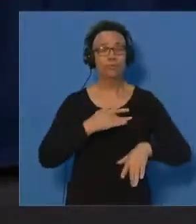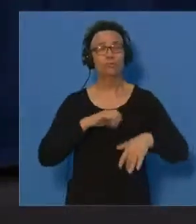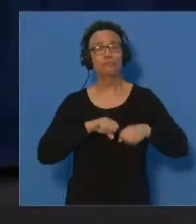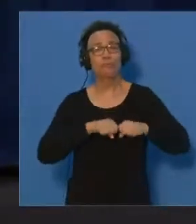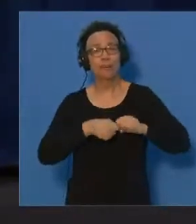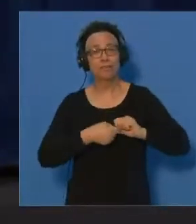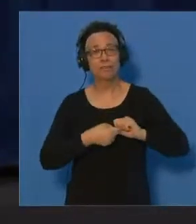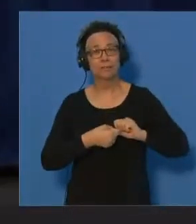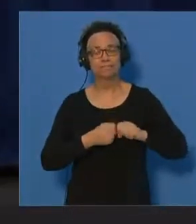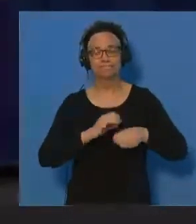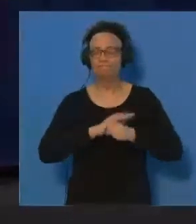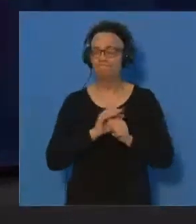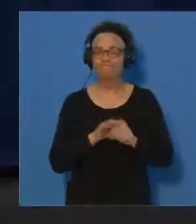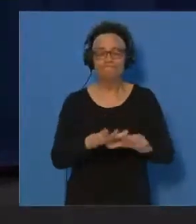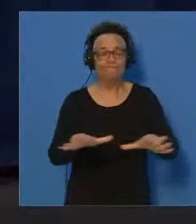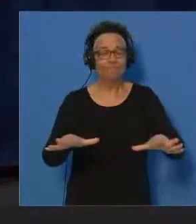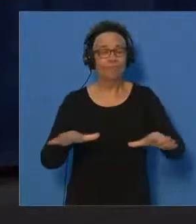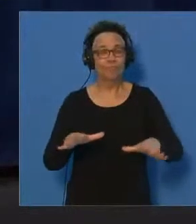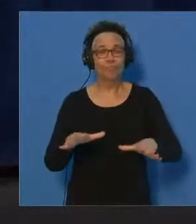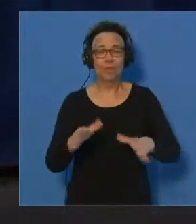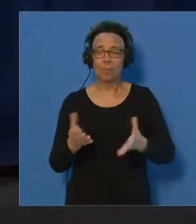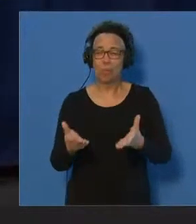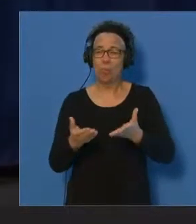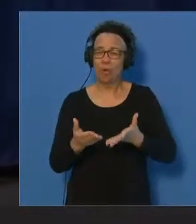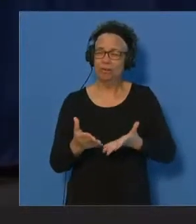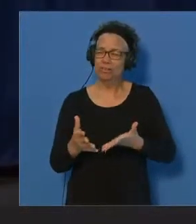COVID-19 has brought tragedy.